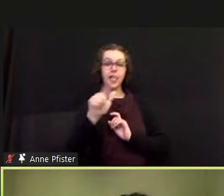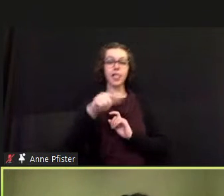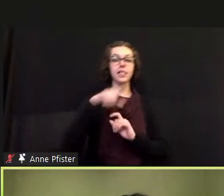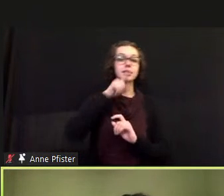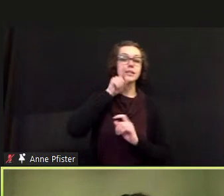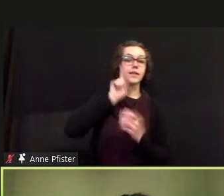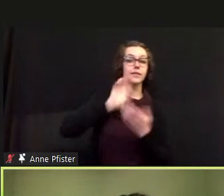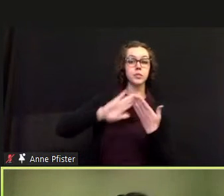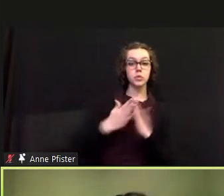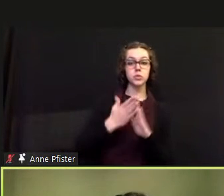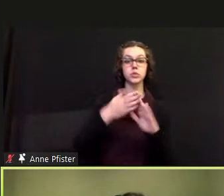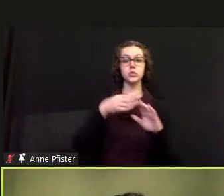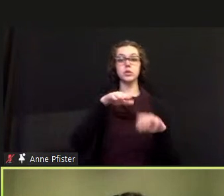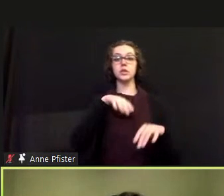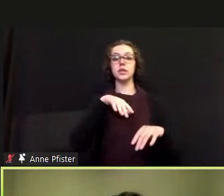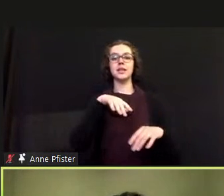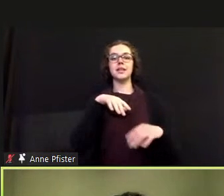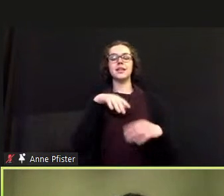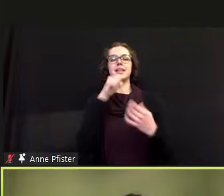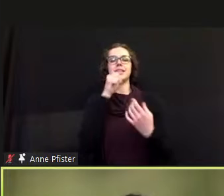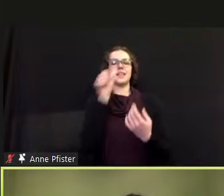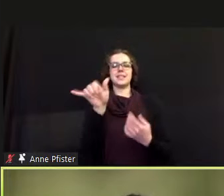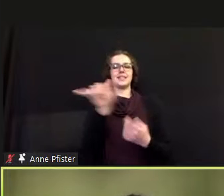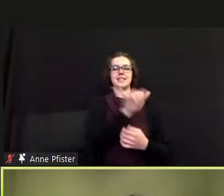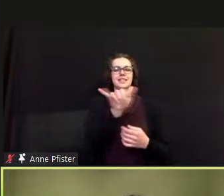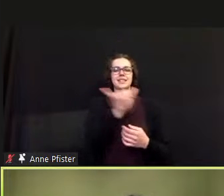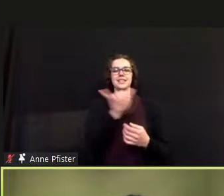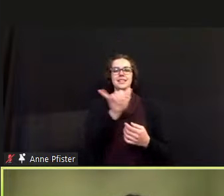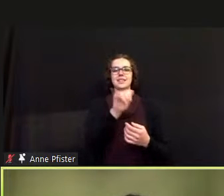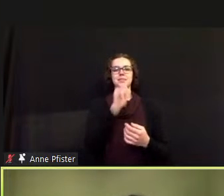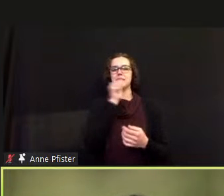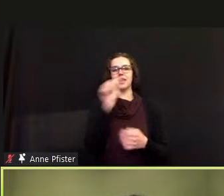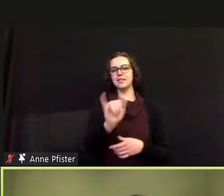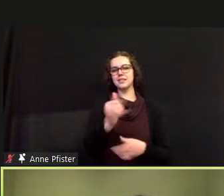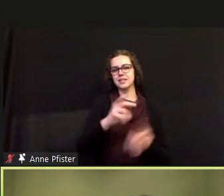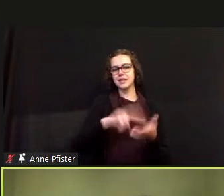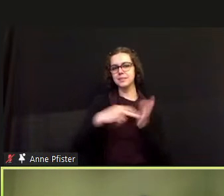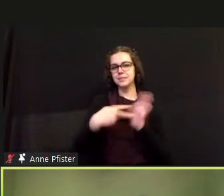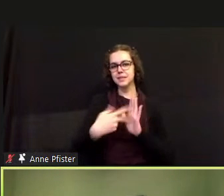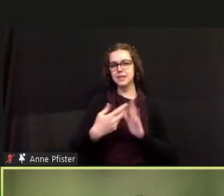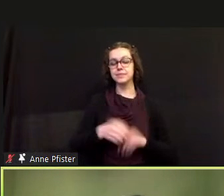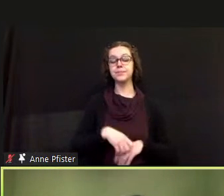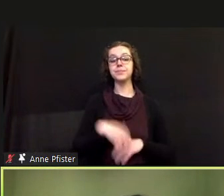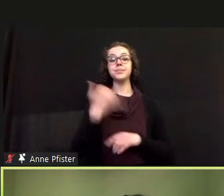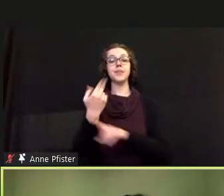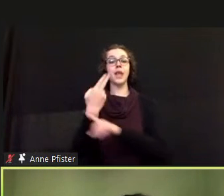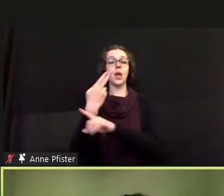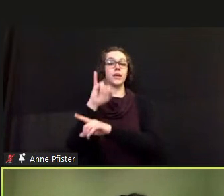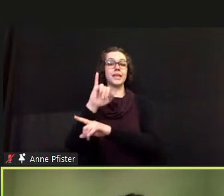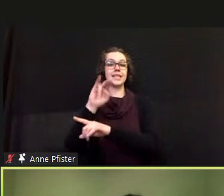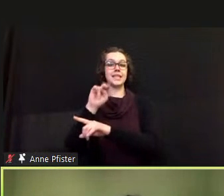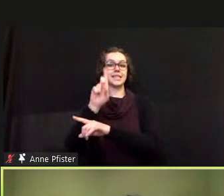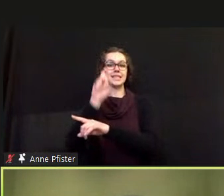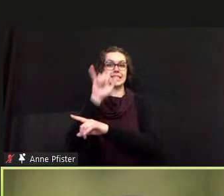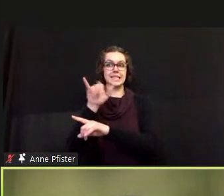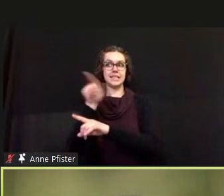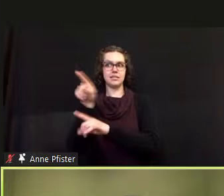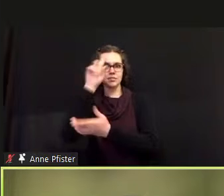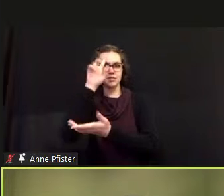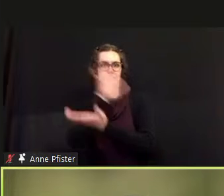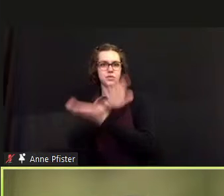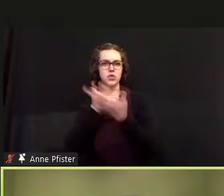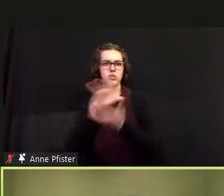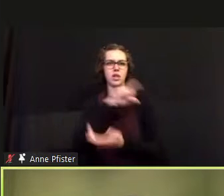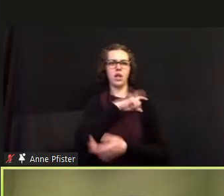communities, these are not synonymous. Now, Hensley's confusion is then missed by the officer, who